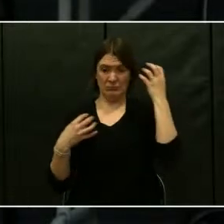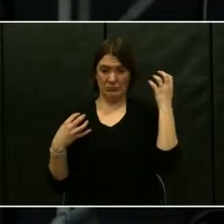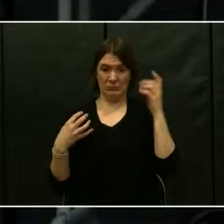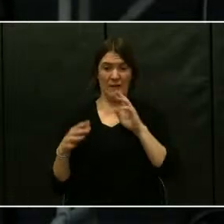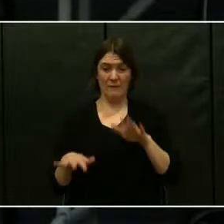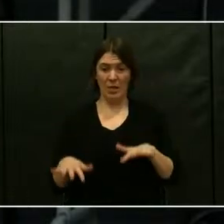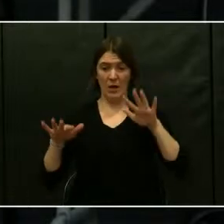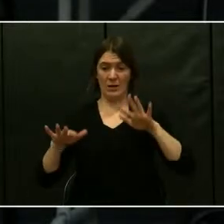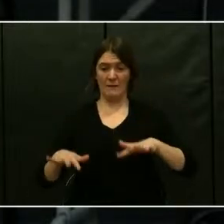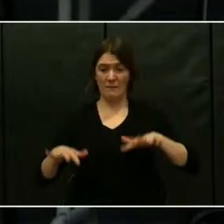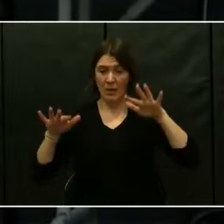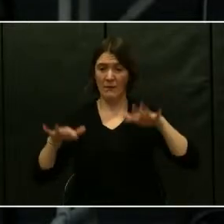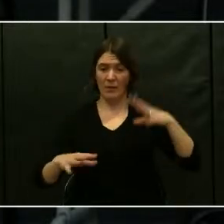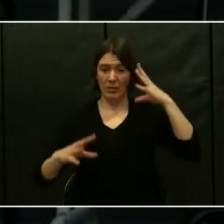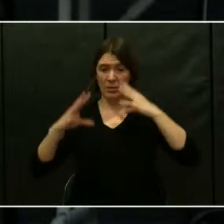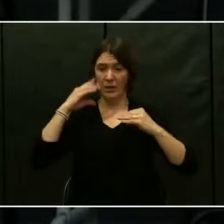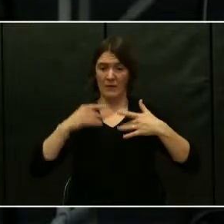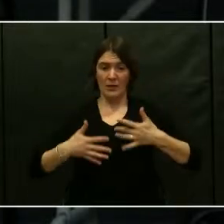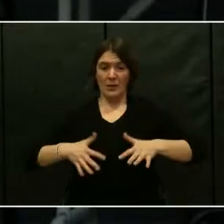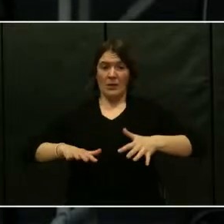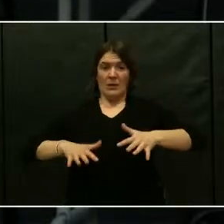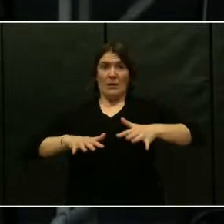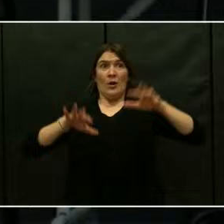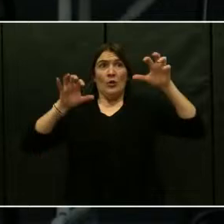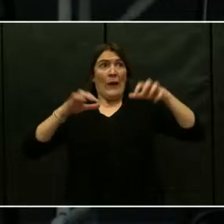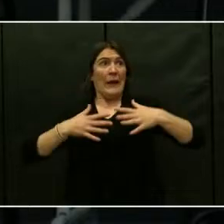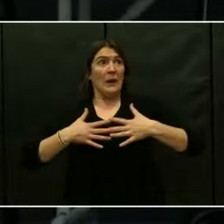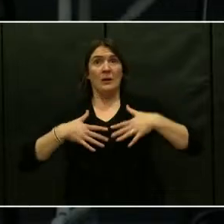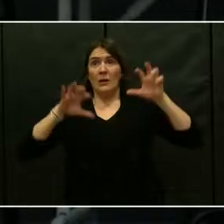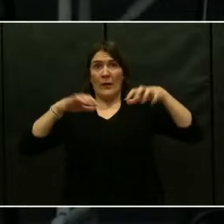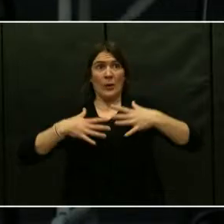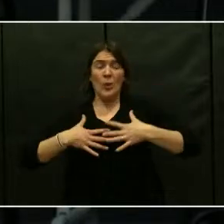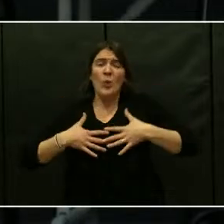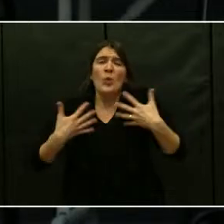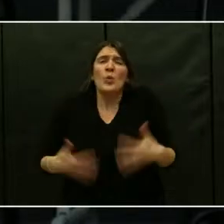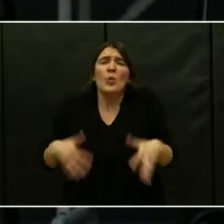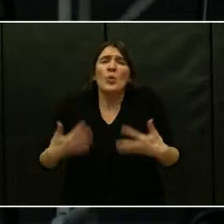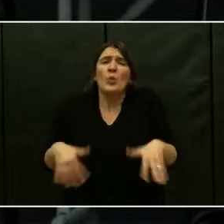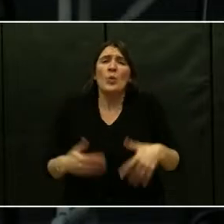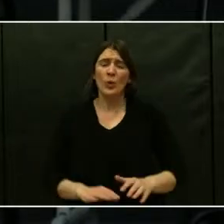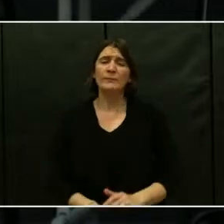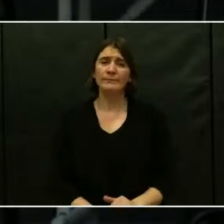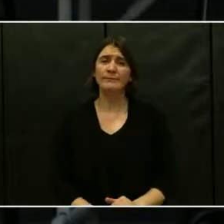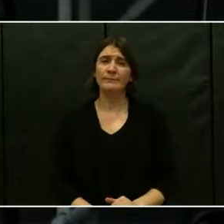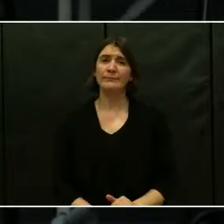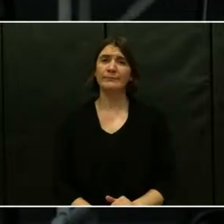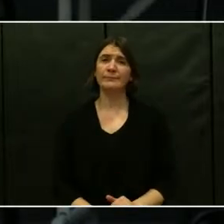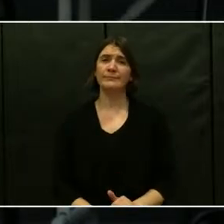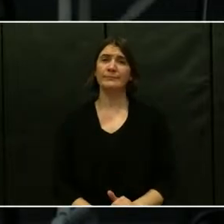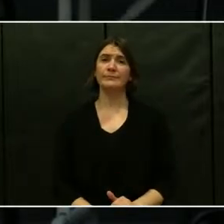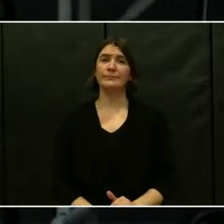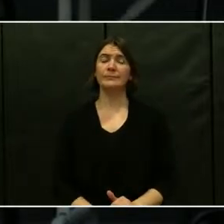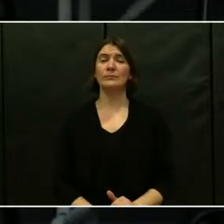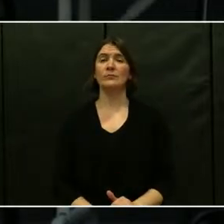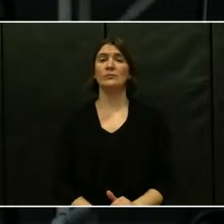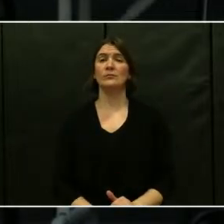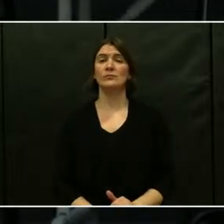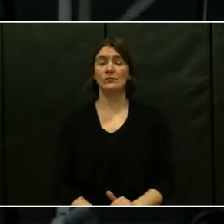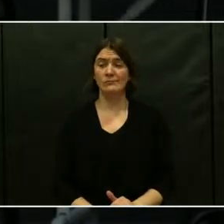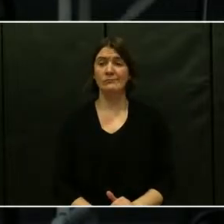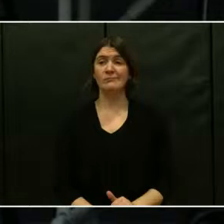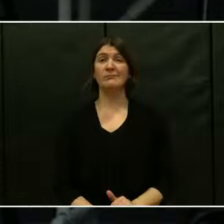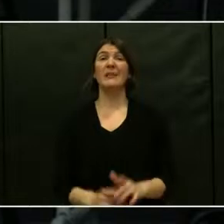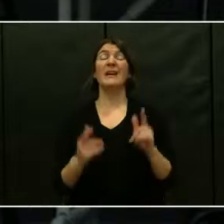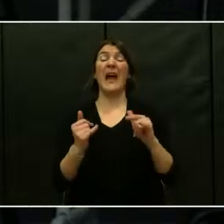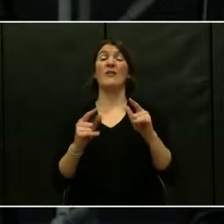flooding that they feel intense anxiety every time it rains and then there's our